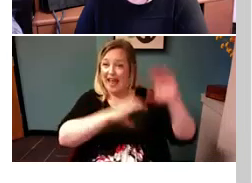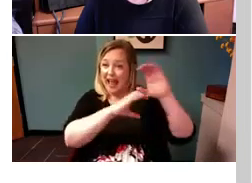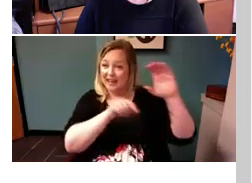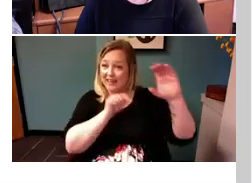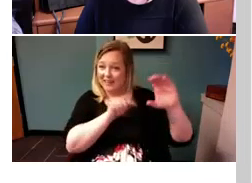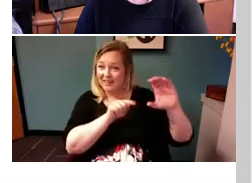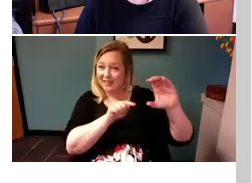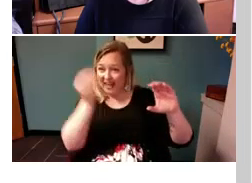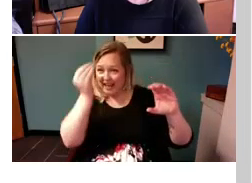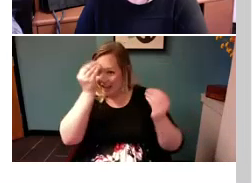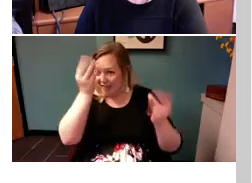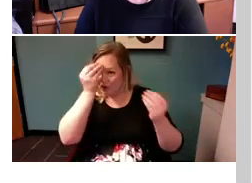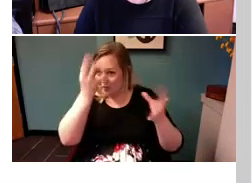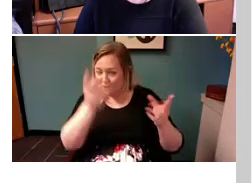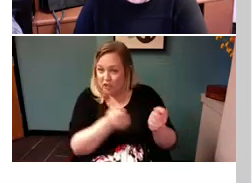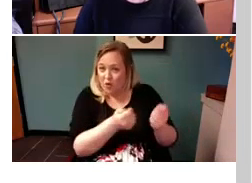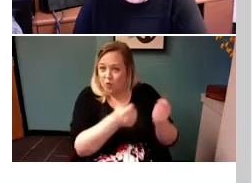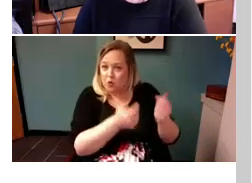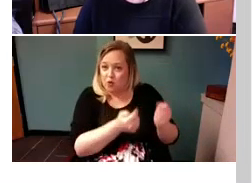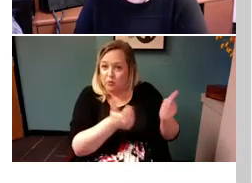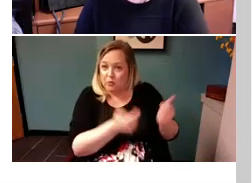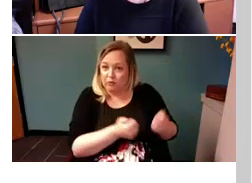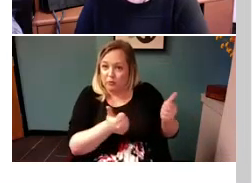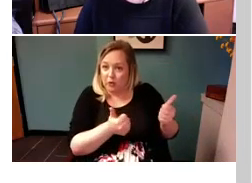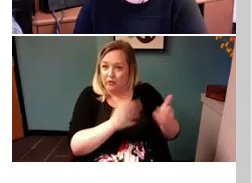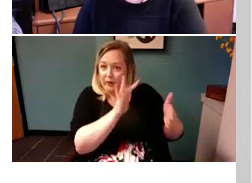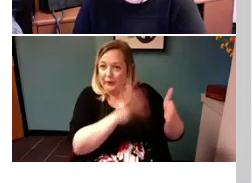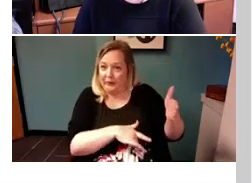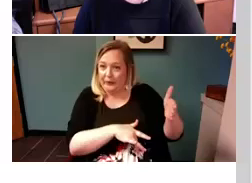heap is still sort of like a global memory